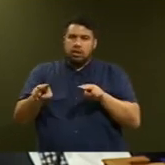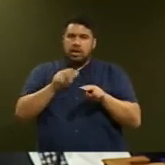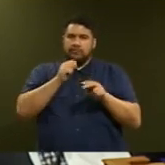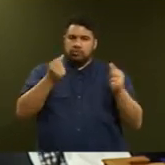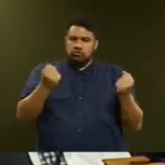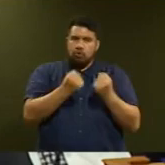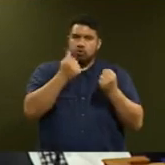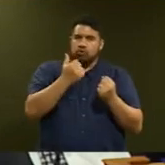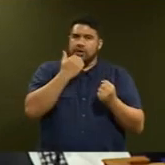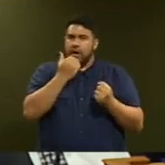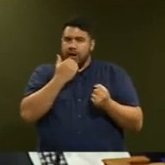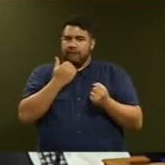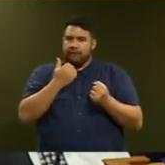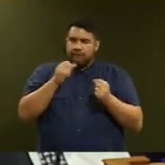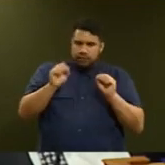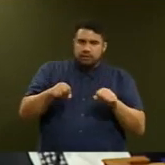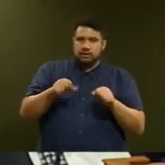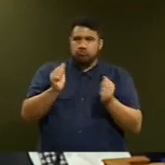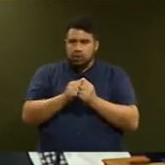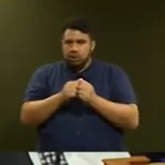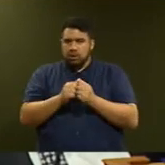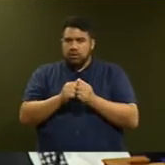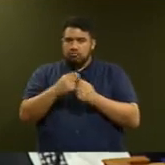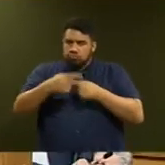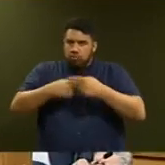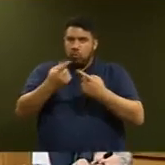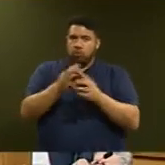soundness. And in that sense, of course, that law will be looked at.